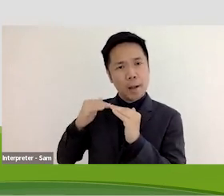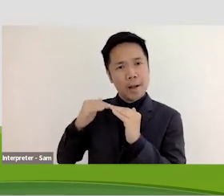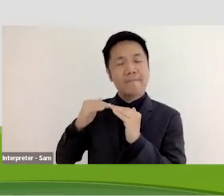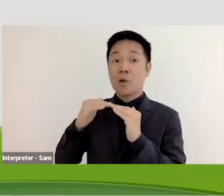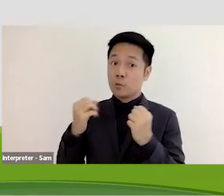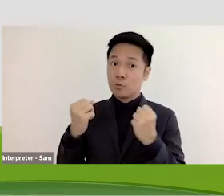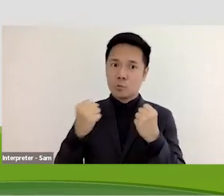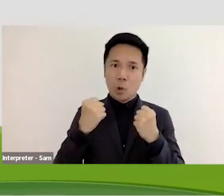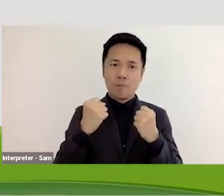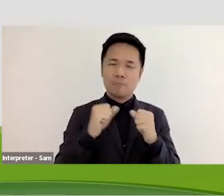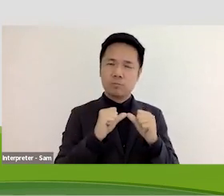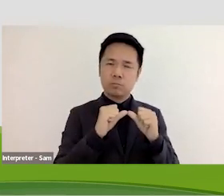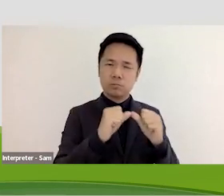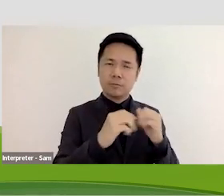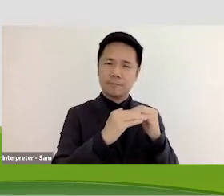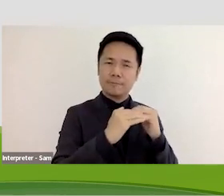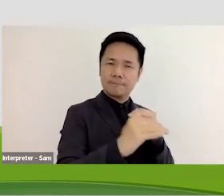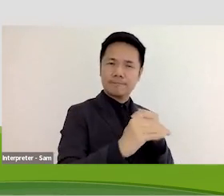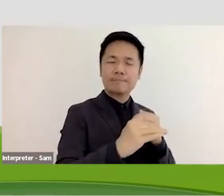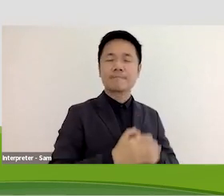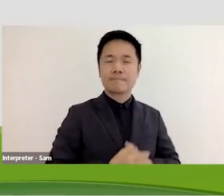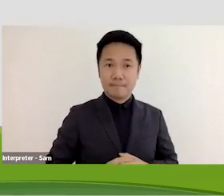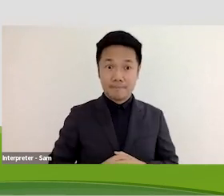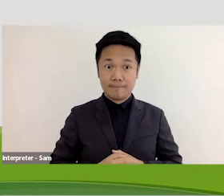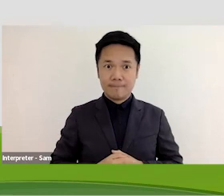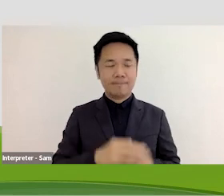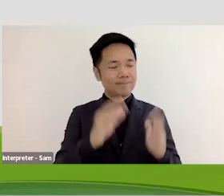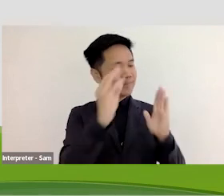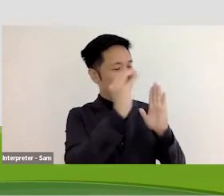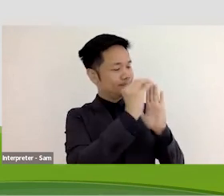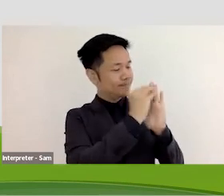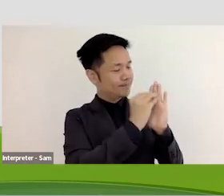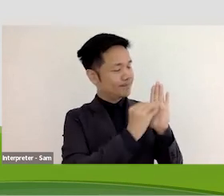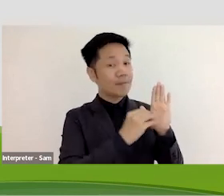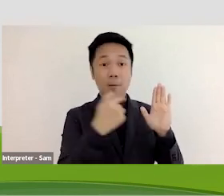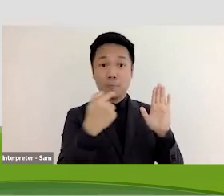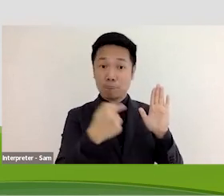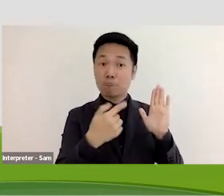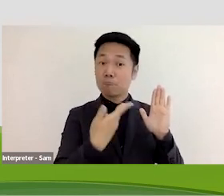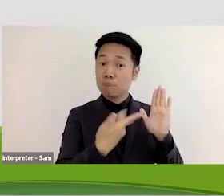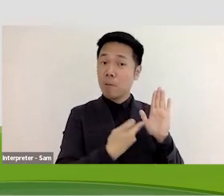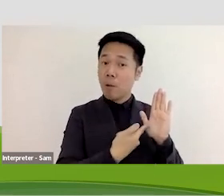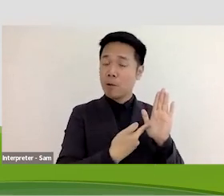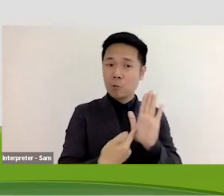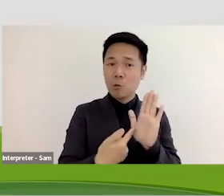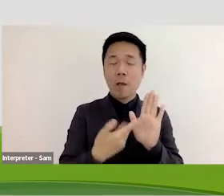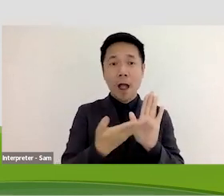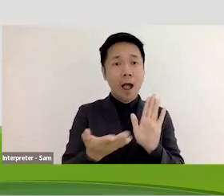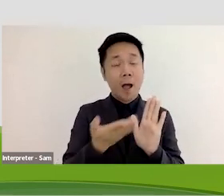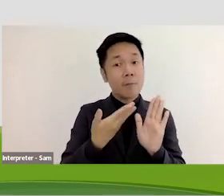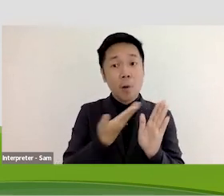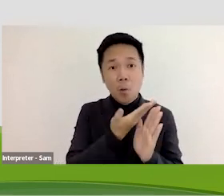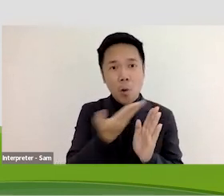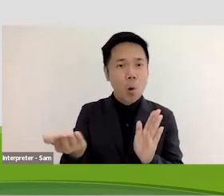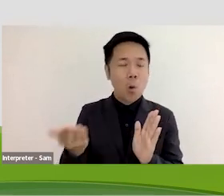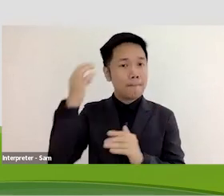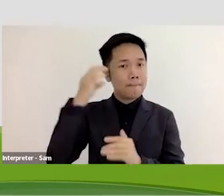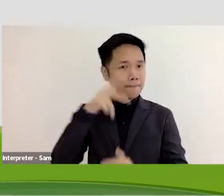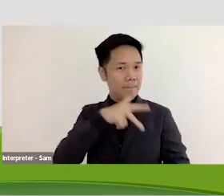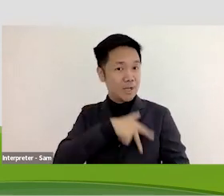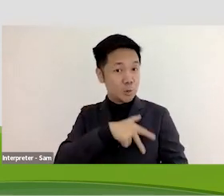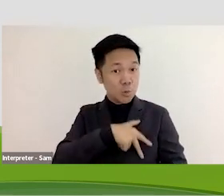sustainable development. The recommendations also refer to the need to build cooperation between all relevant